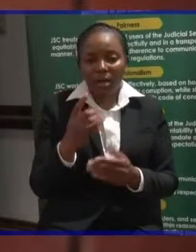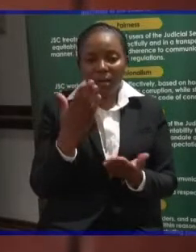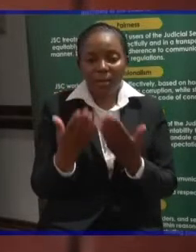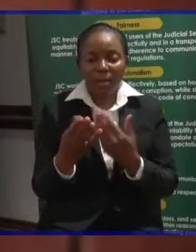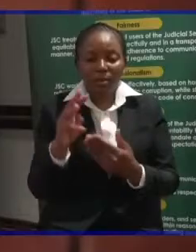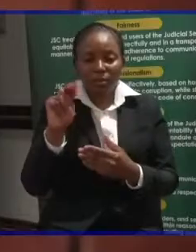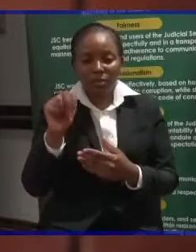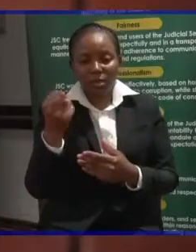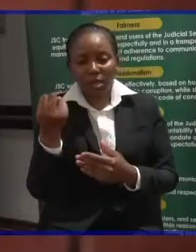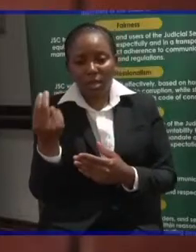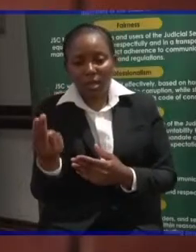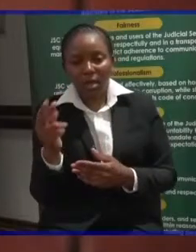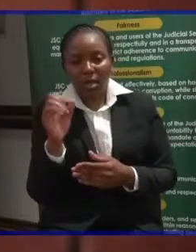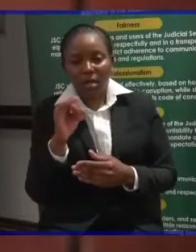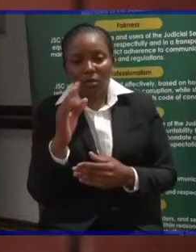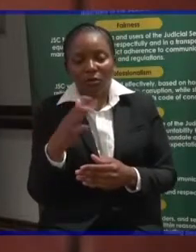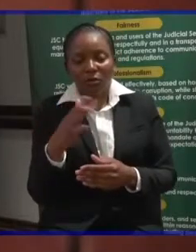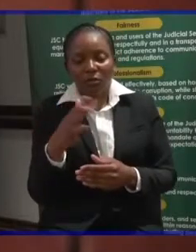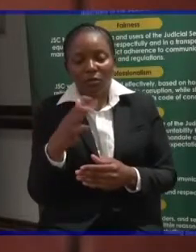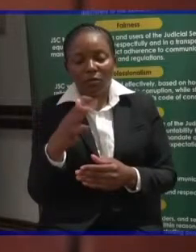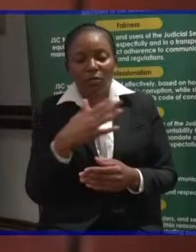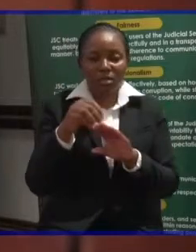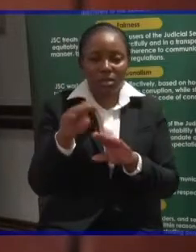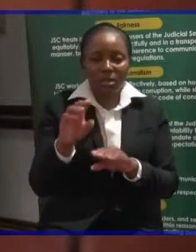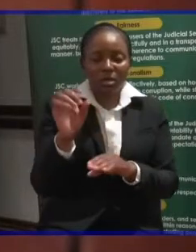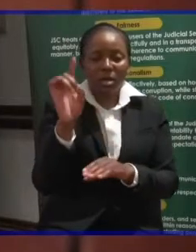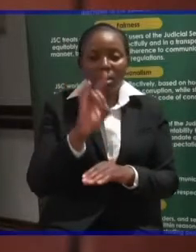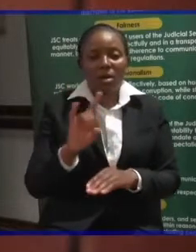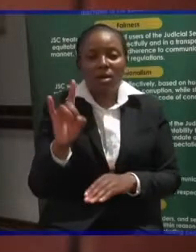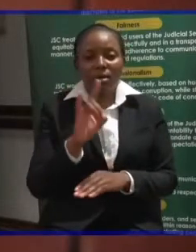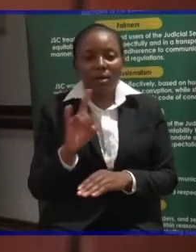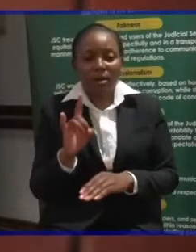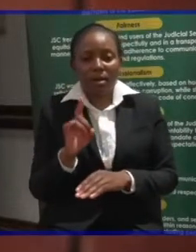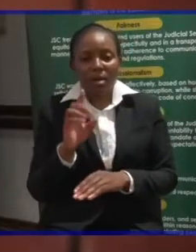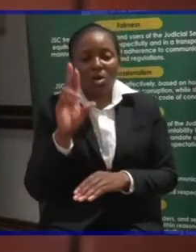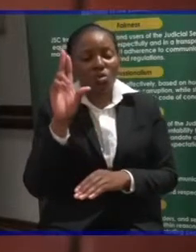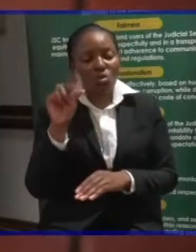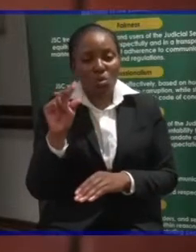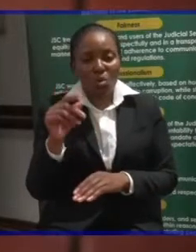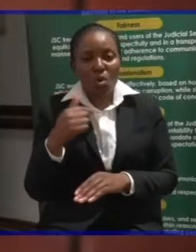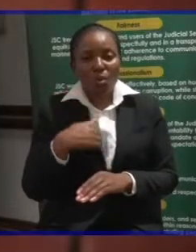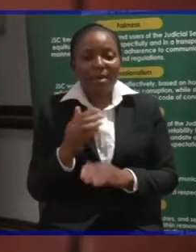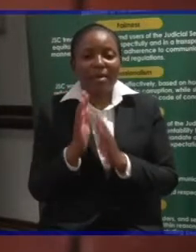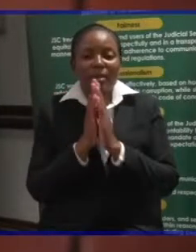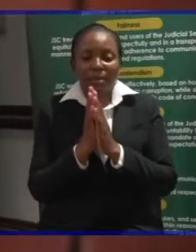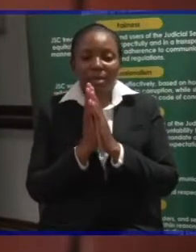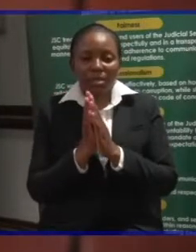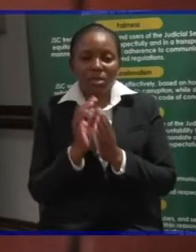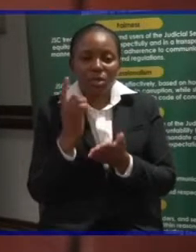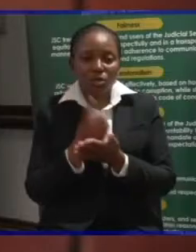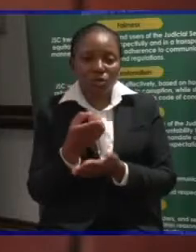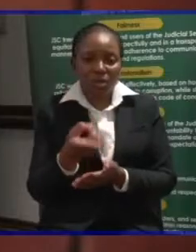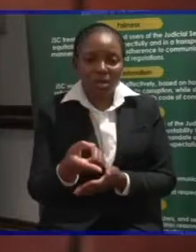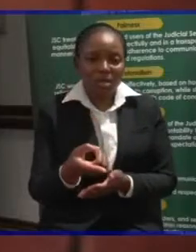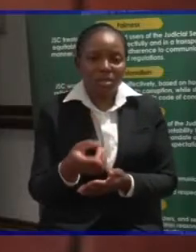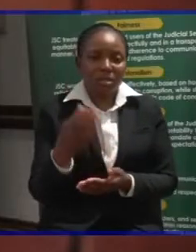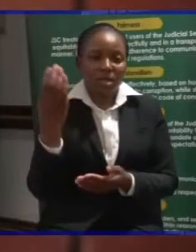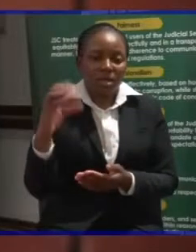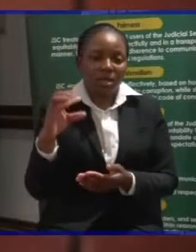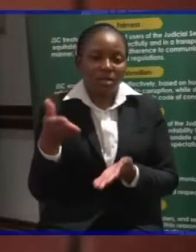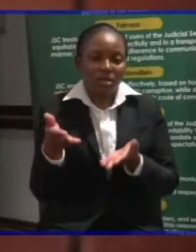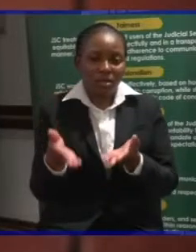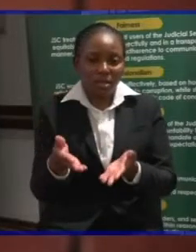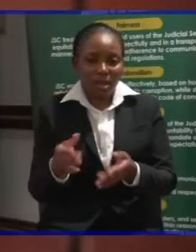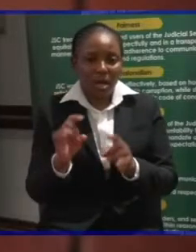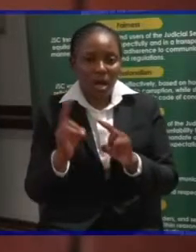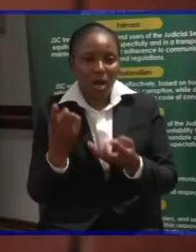Mutare. If you want, we can send it to Harare. Then he said, no, I am pleading. You can deal with my matter here. That's